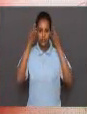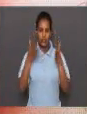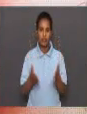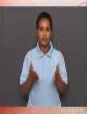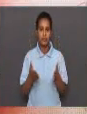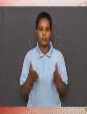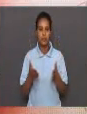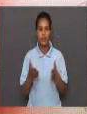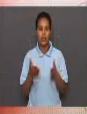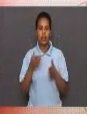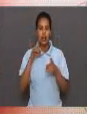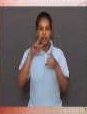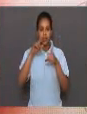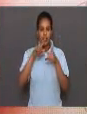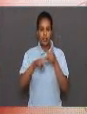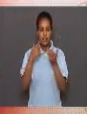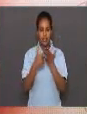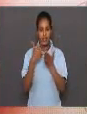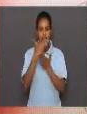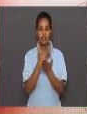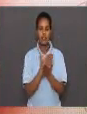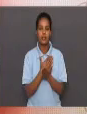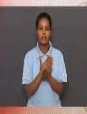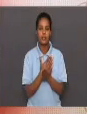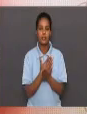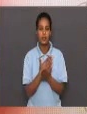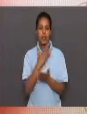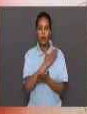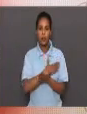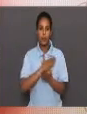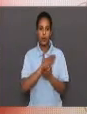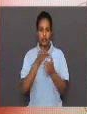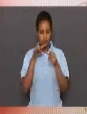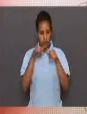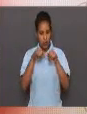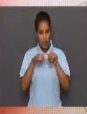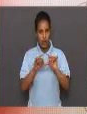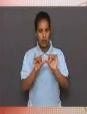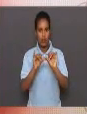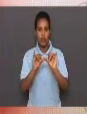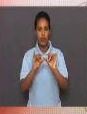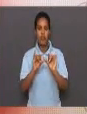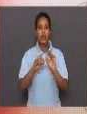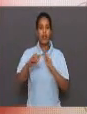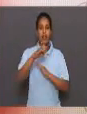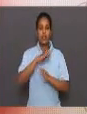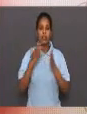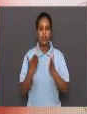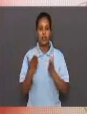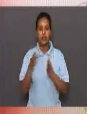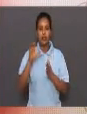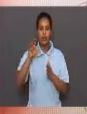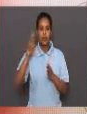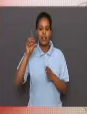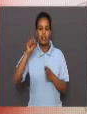Teacher, at the end of this lesson, please go over the electrolysis